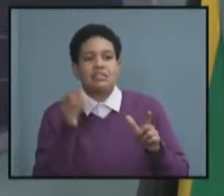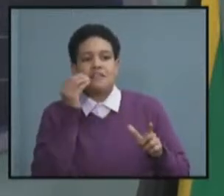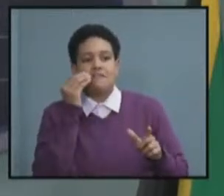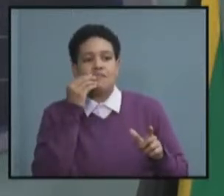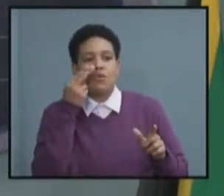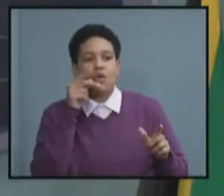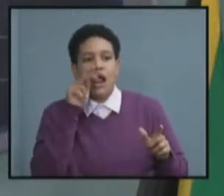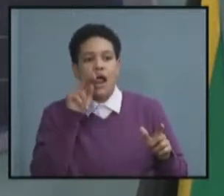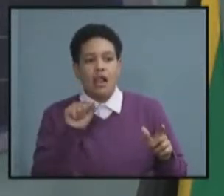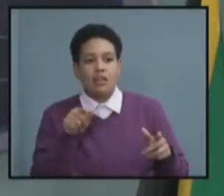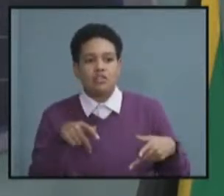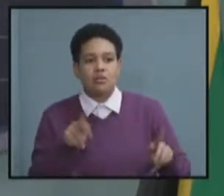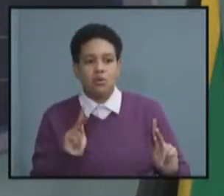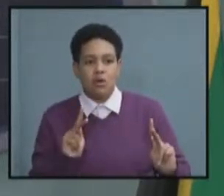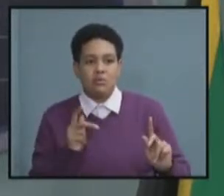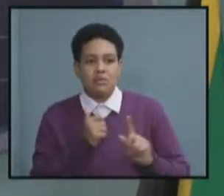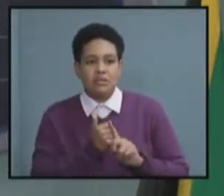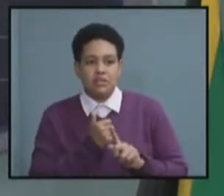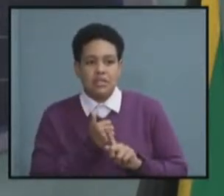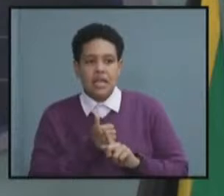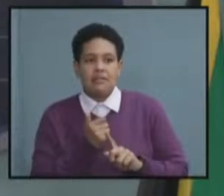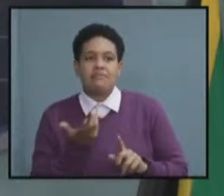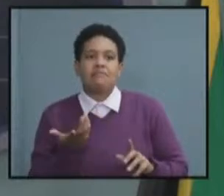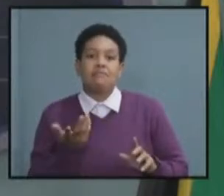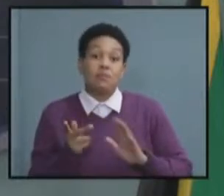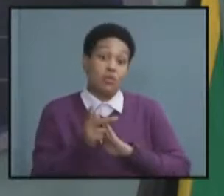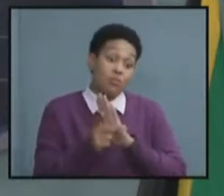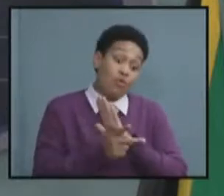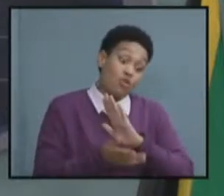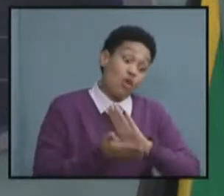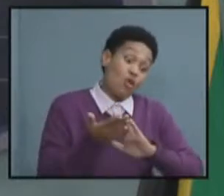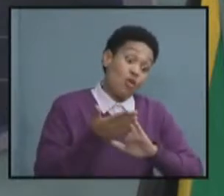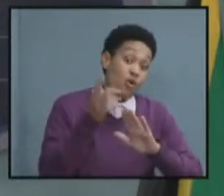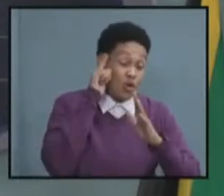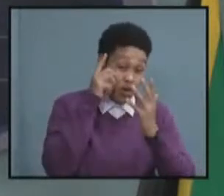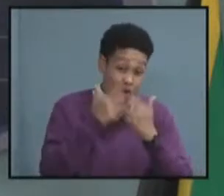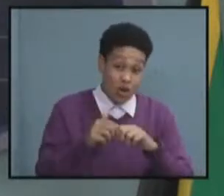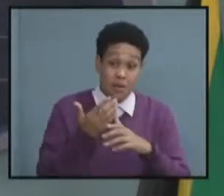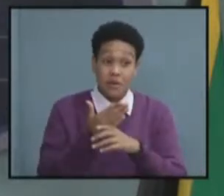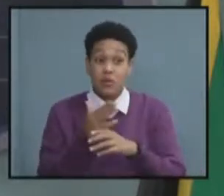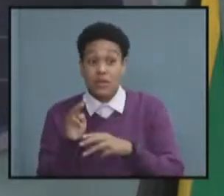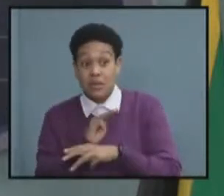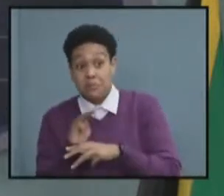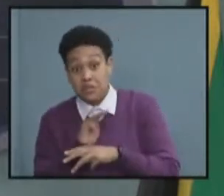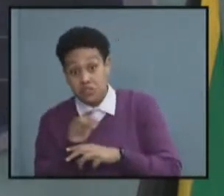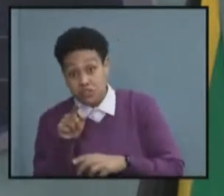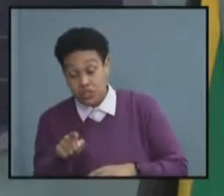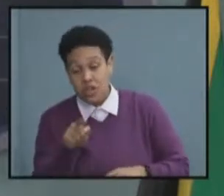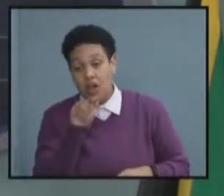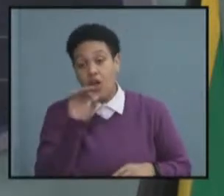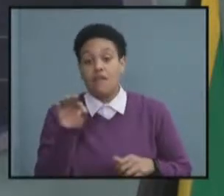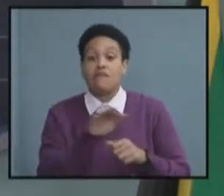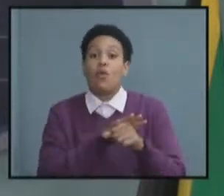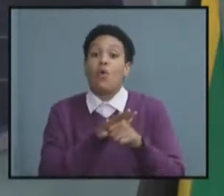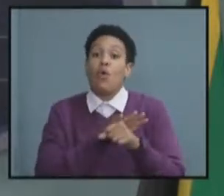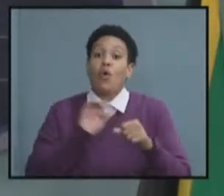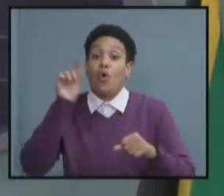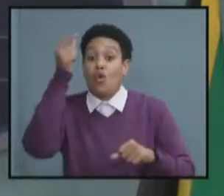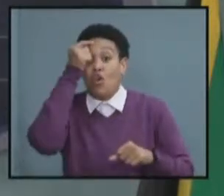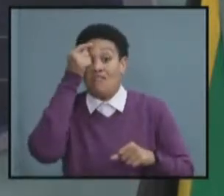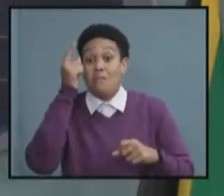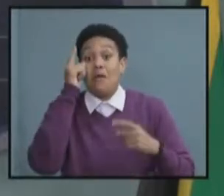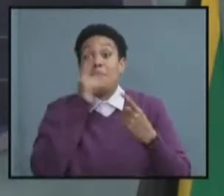is wanting. But a protocol is being worked out between the Ministry of Local